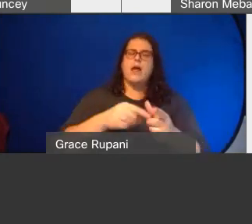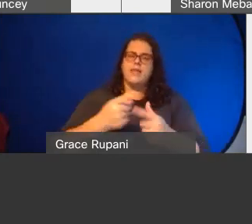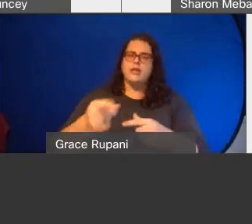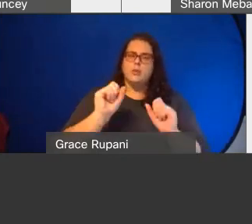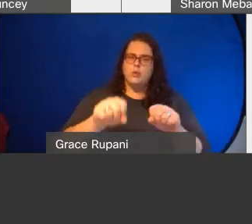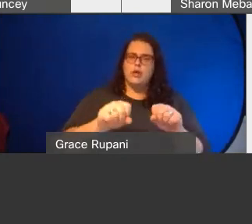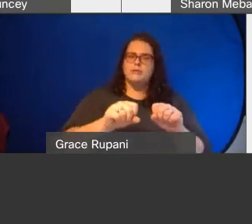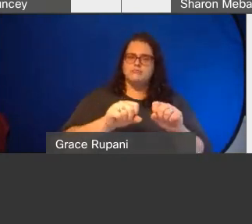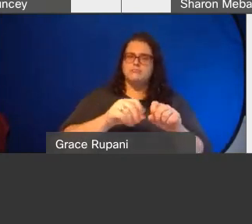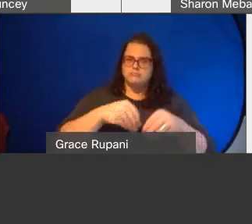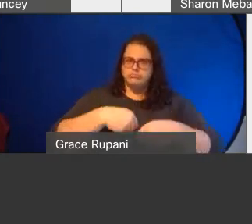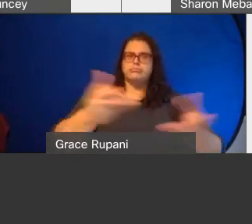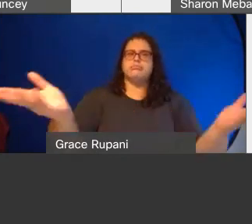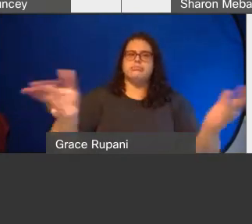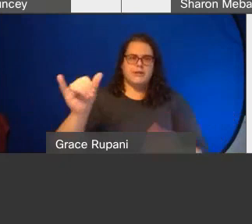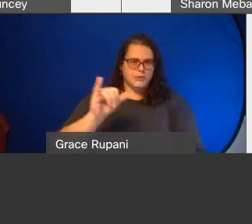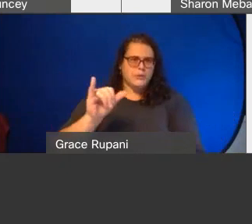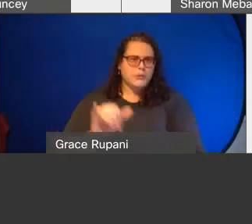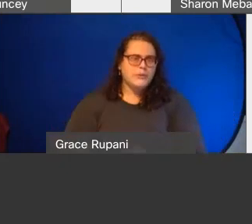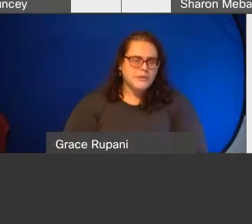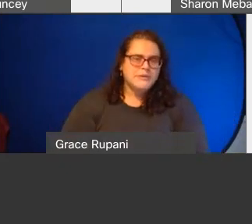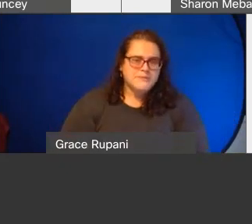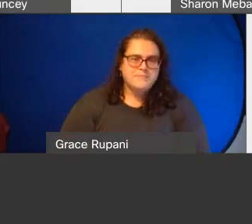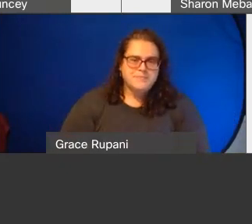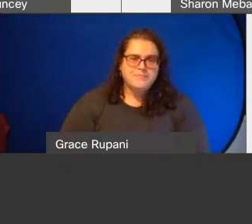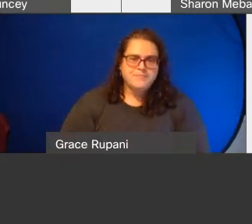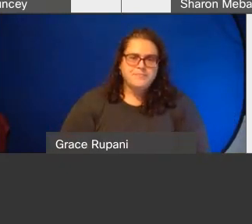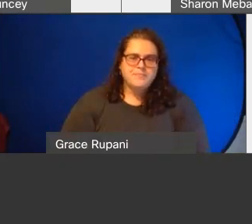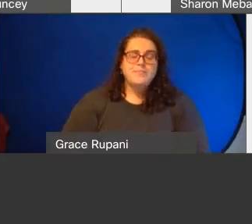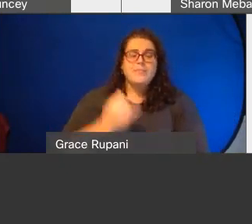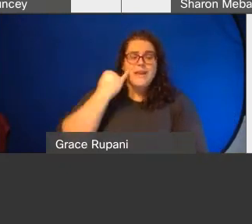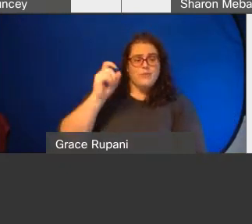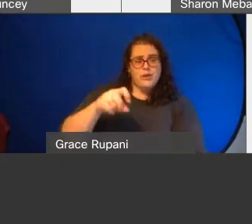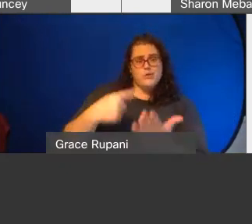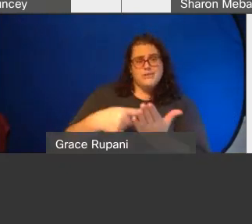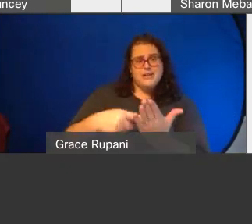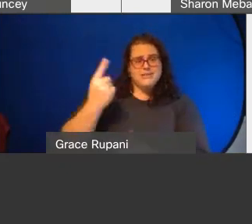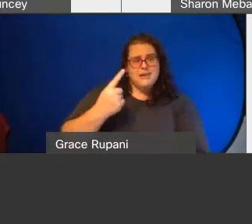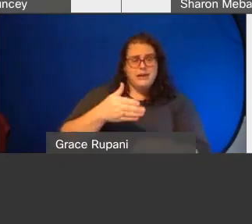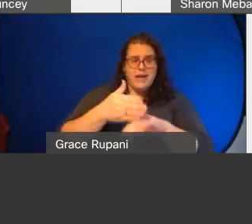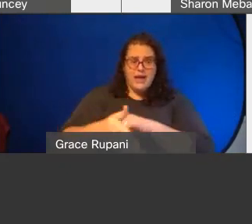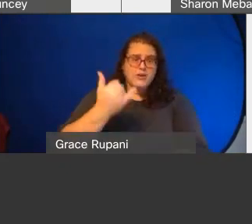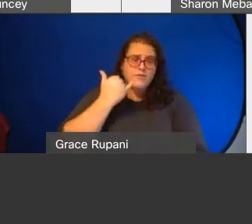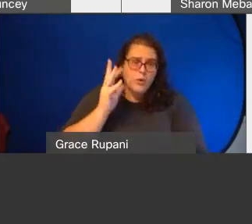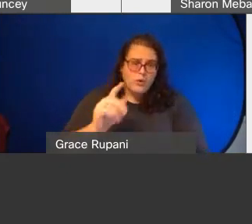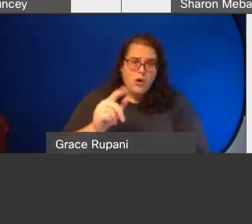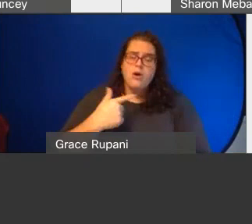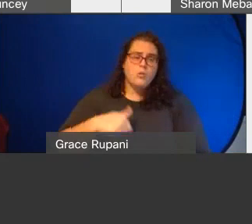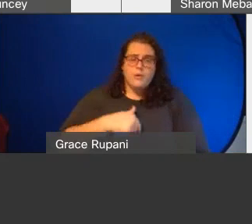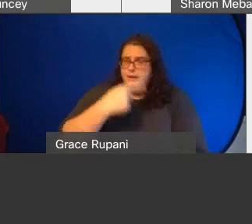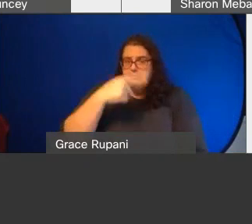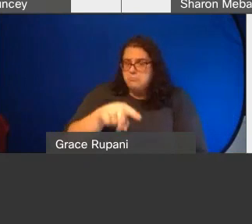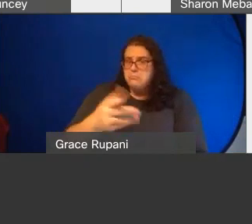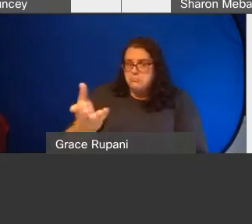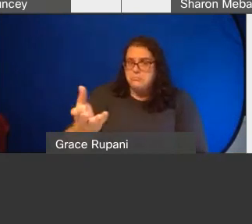well. If there's something that we need to discuss after your call, we can do so. But